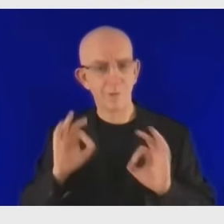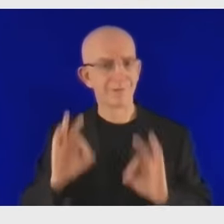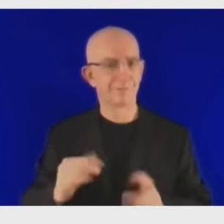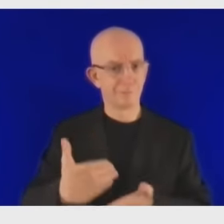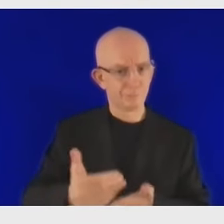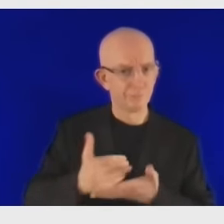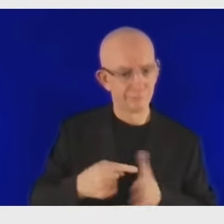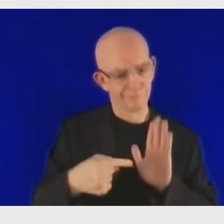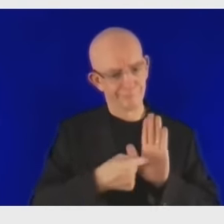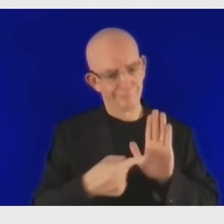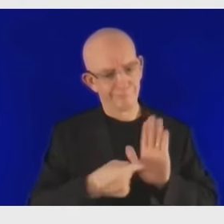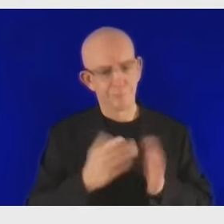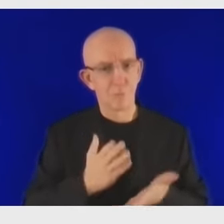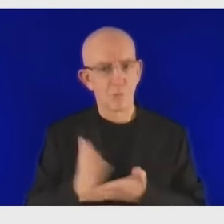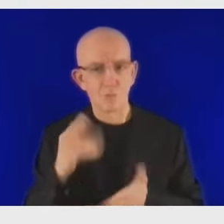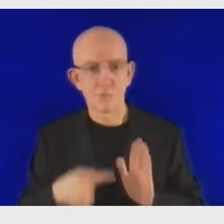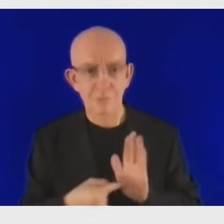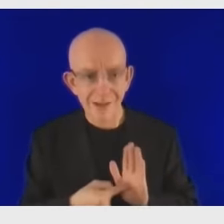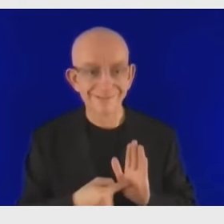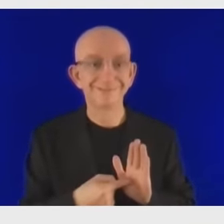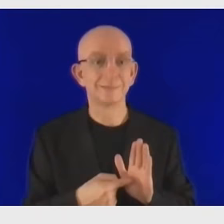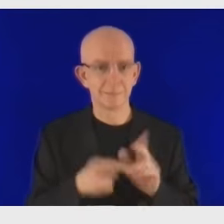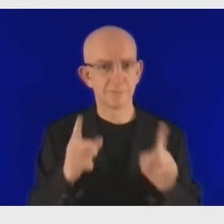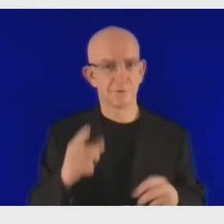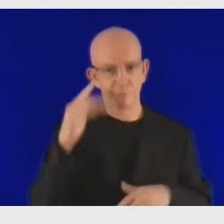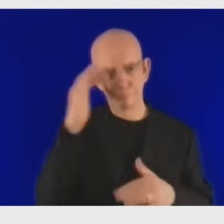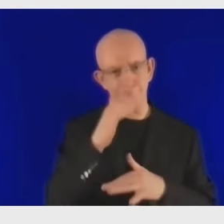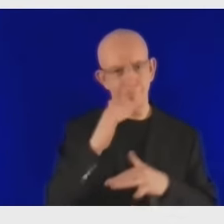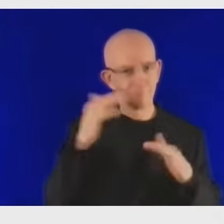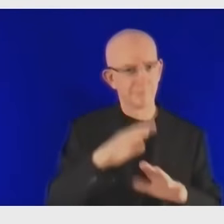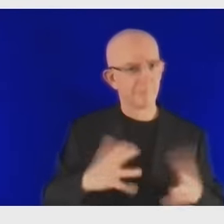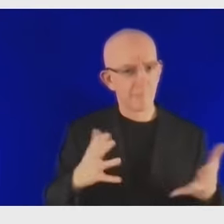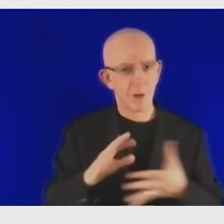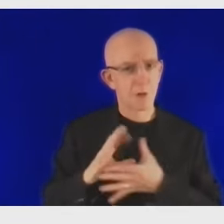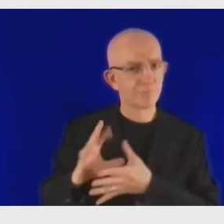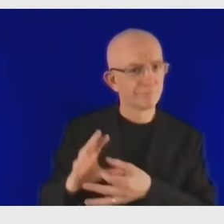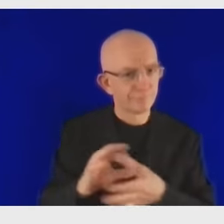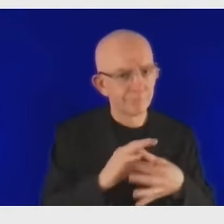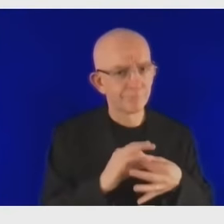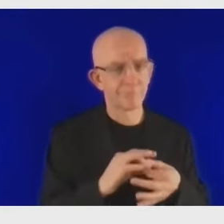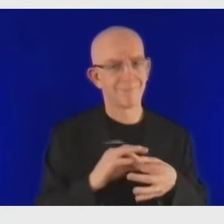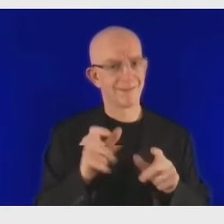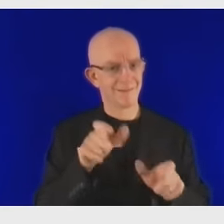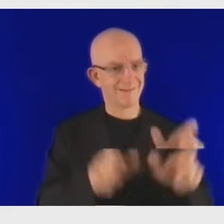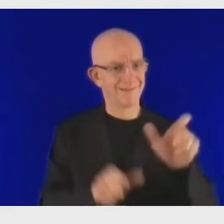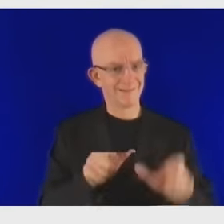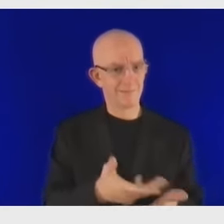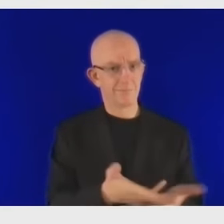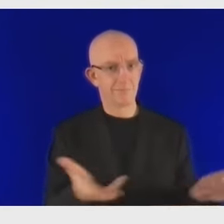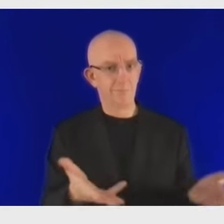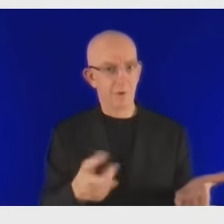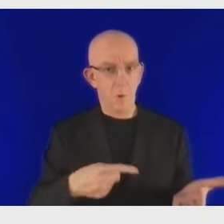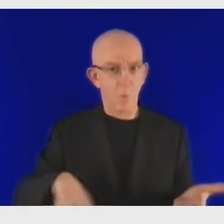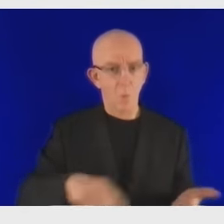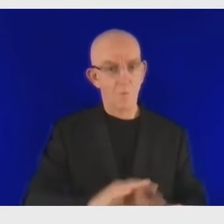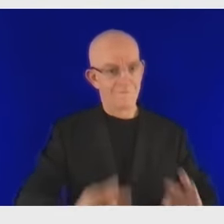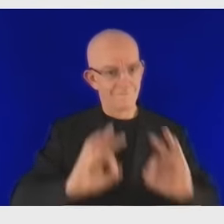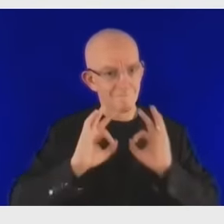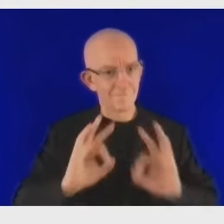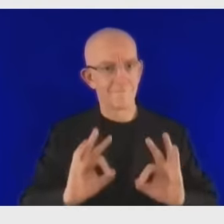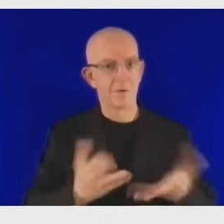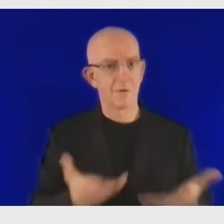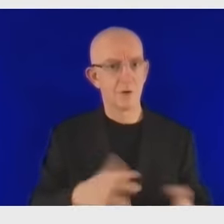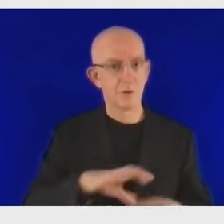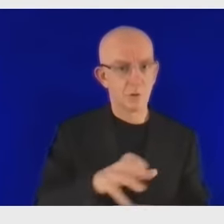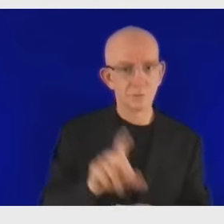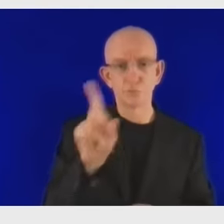country, maybe it's not for different countries, and this is the only way. And of course, including always youth at the center of